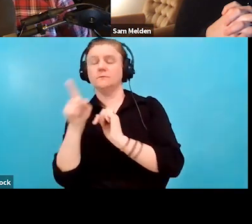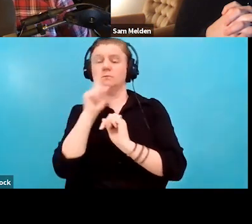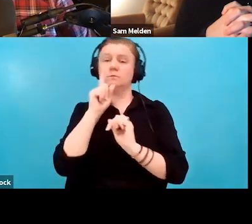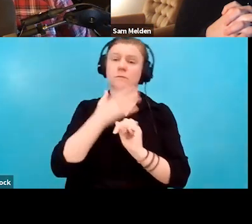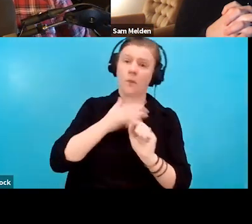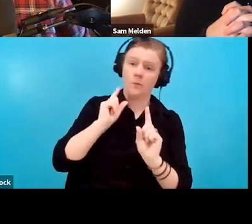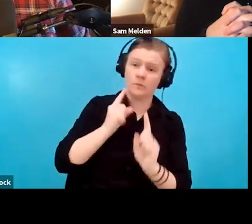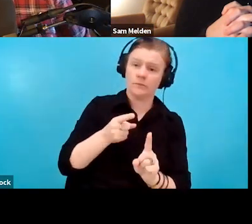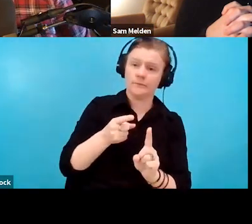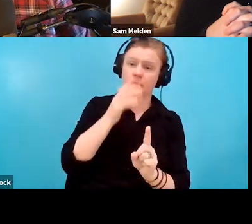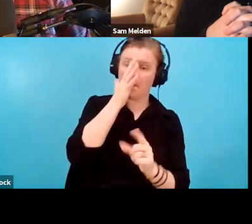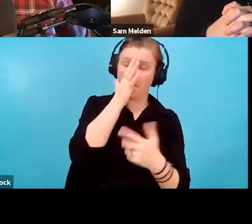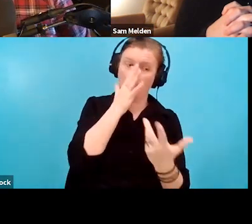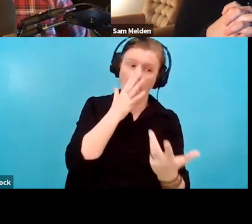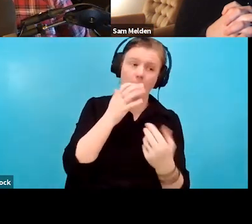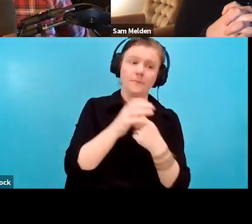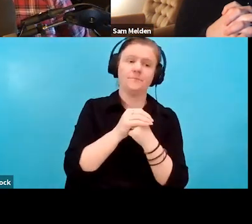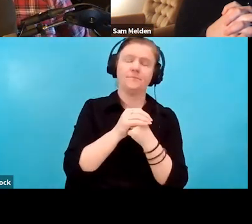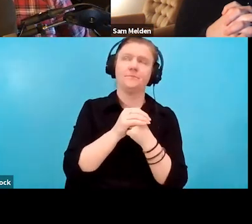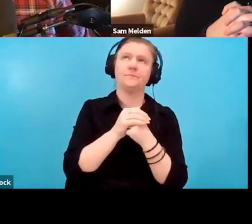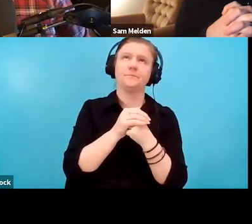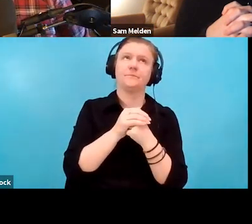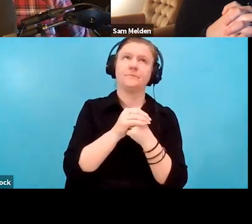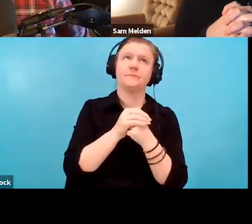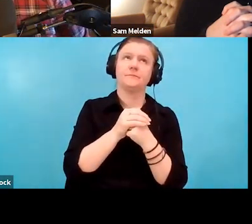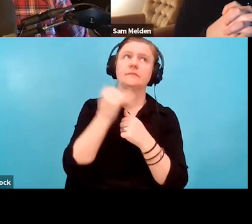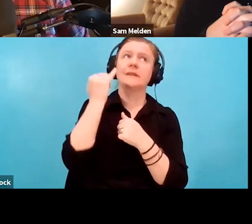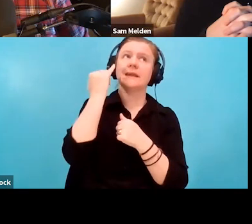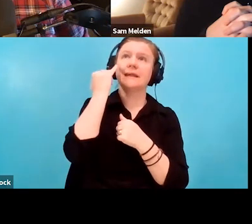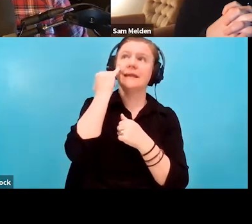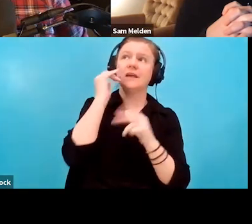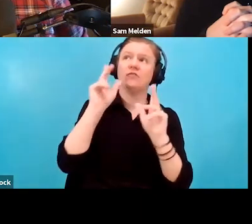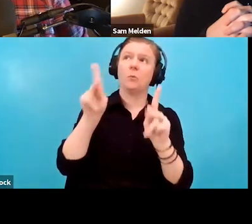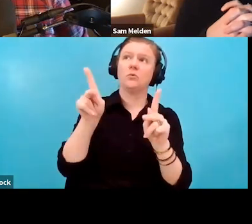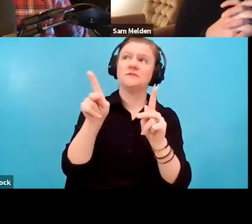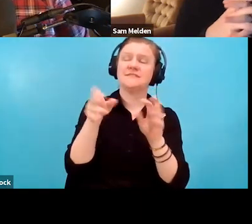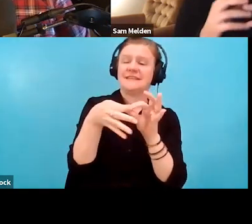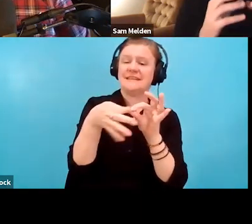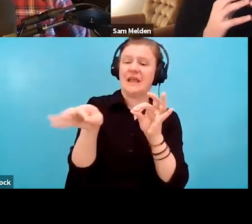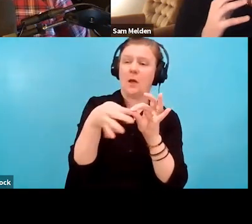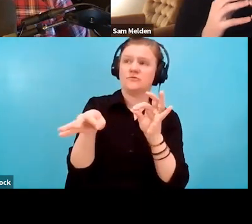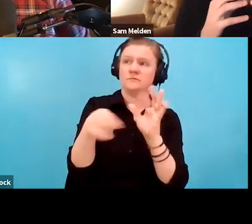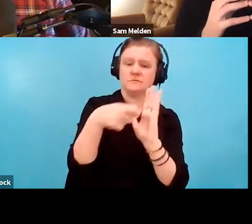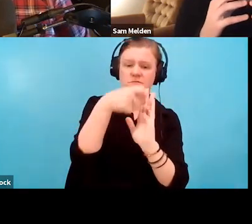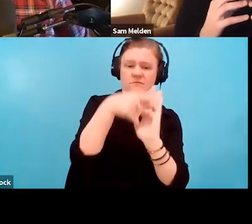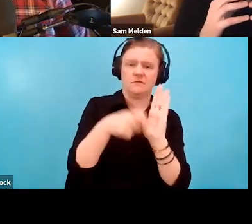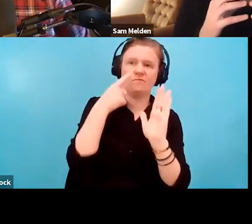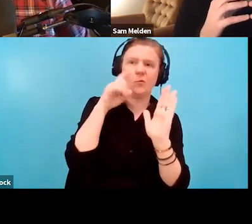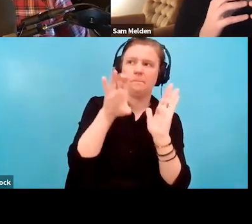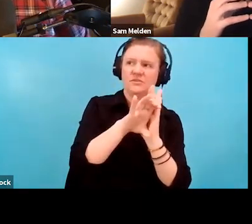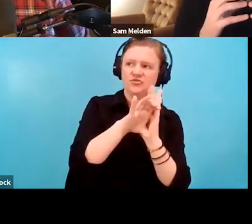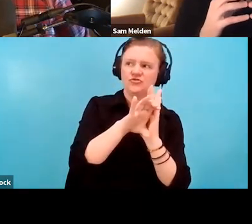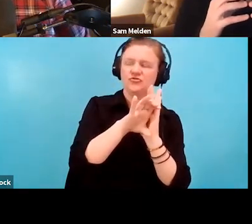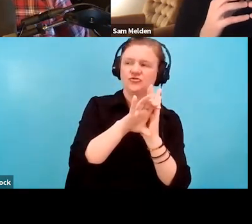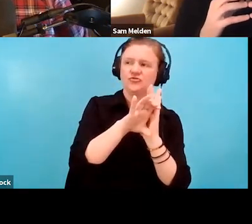say, you know, what if someone who is writing the caption for an image, you know, like what sort